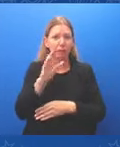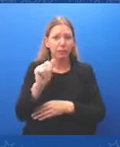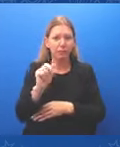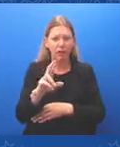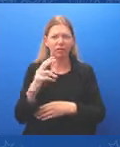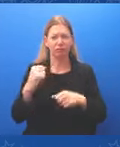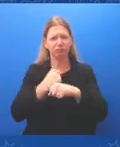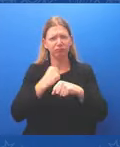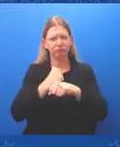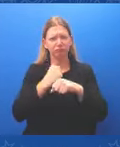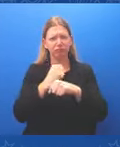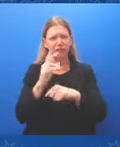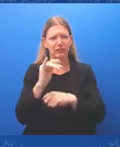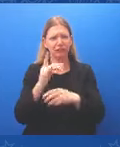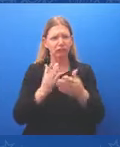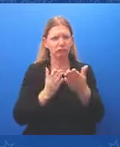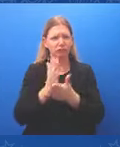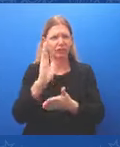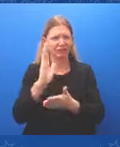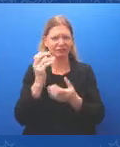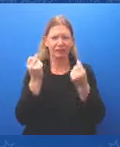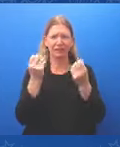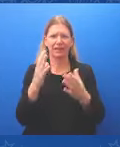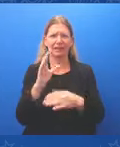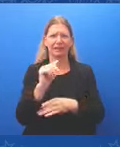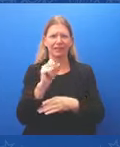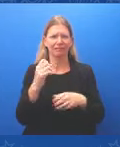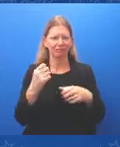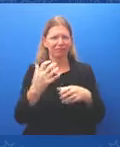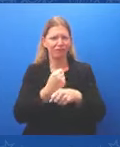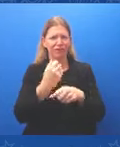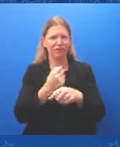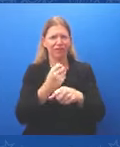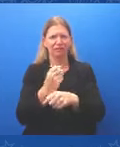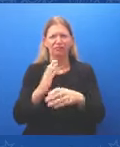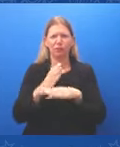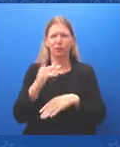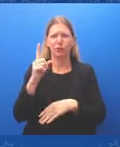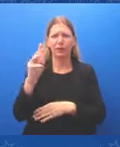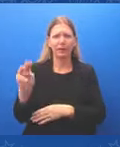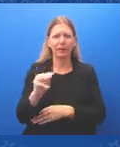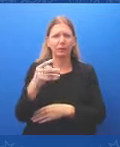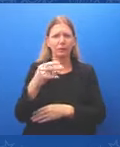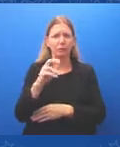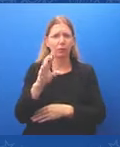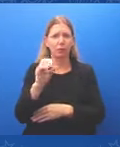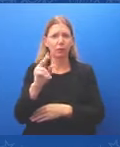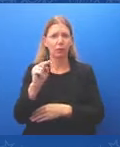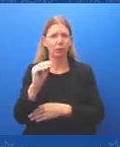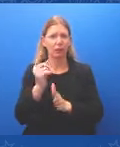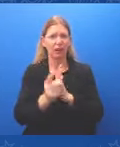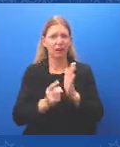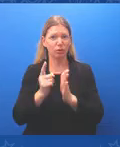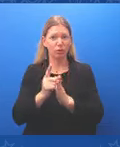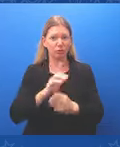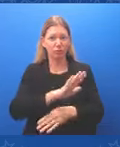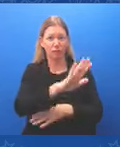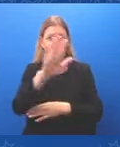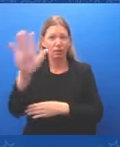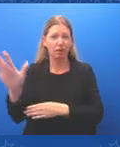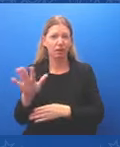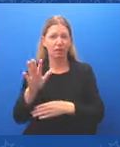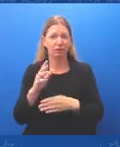firms across the nation in the last decade alone, we have been a force multiplier for justice and a powerful example of